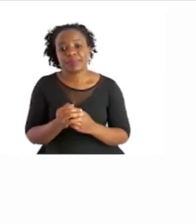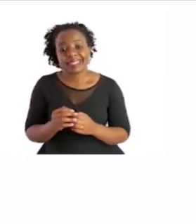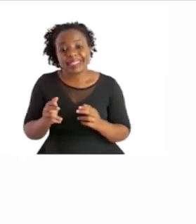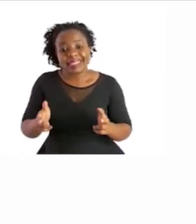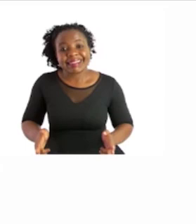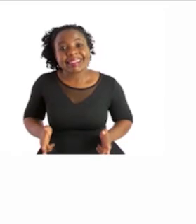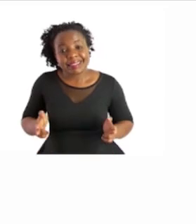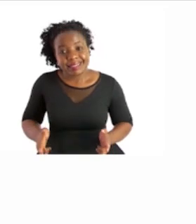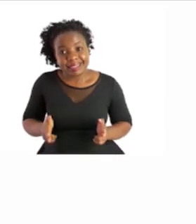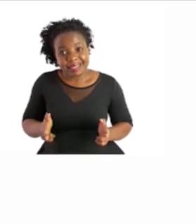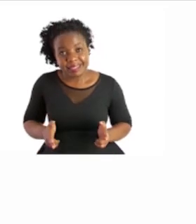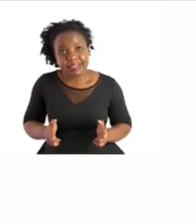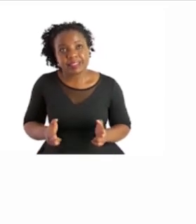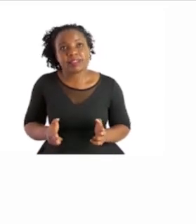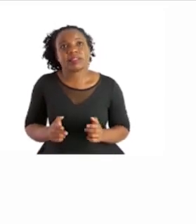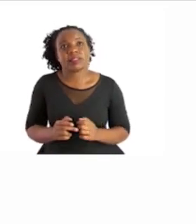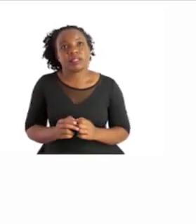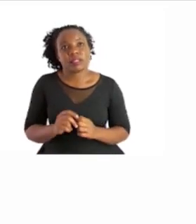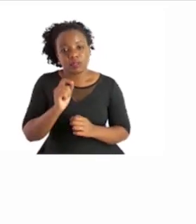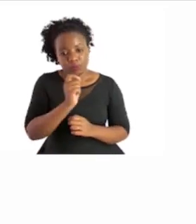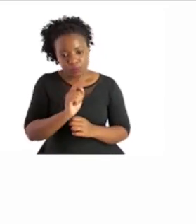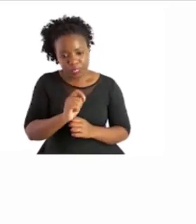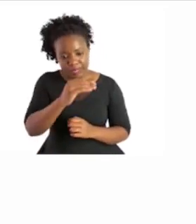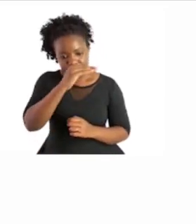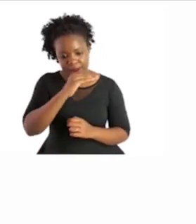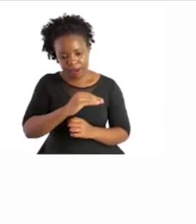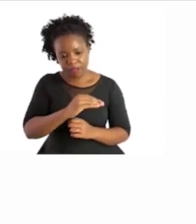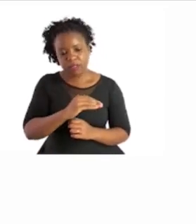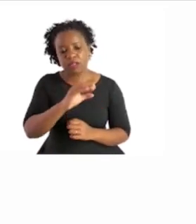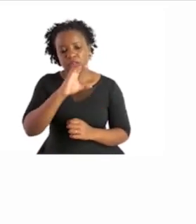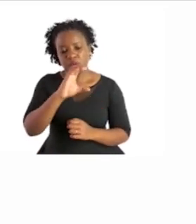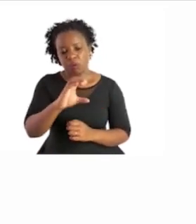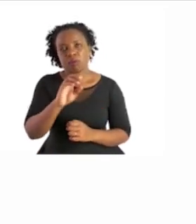train will go to common noun.